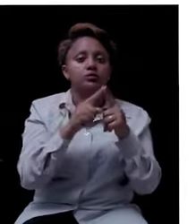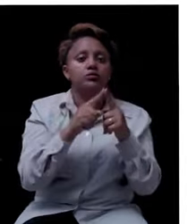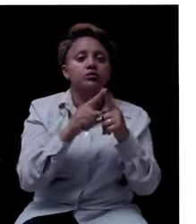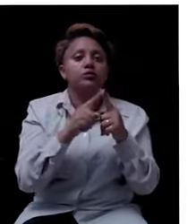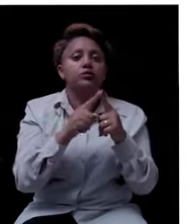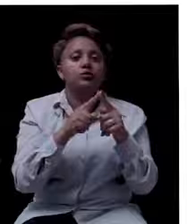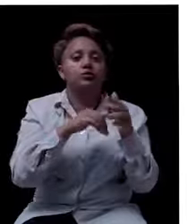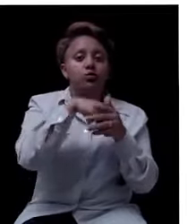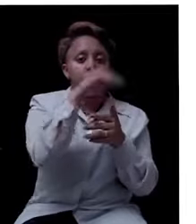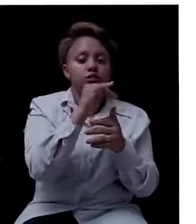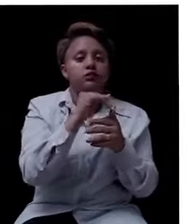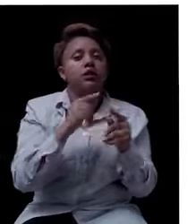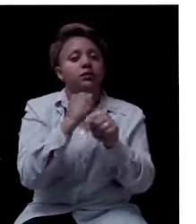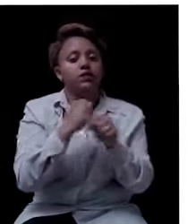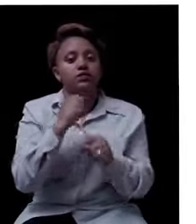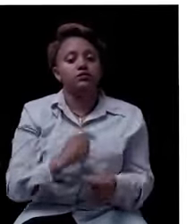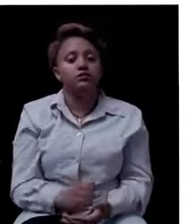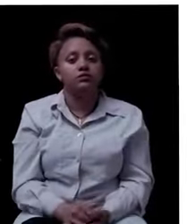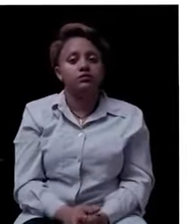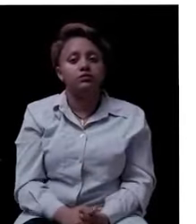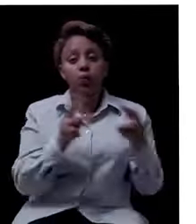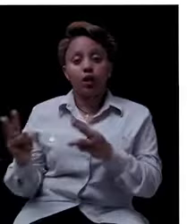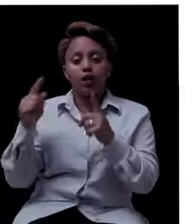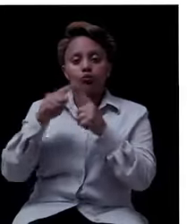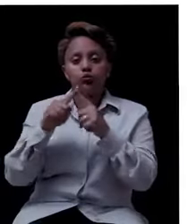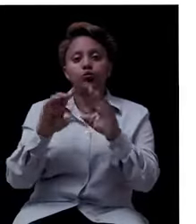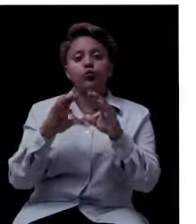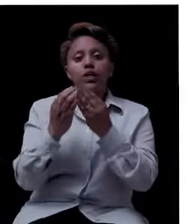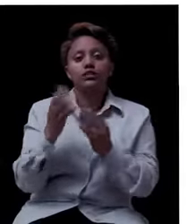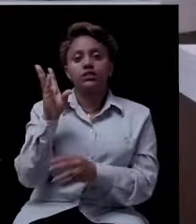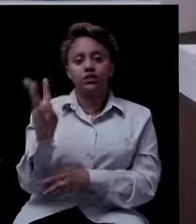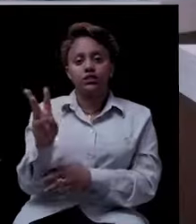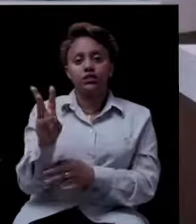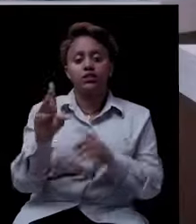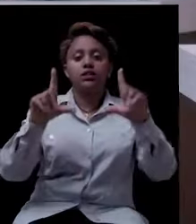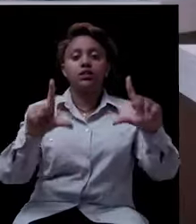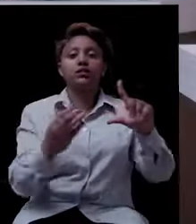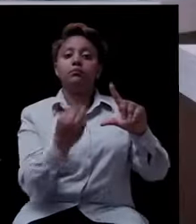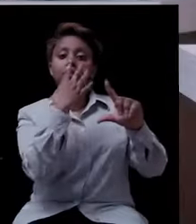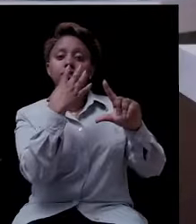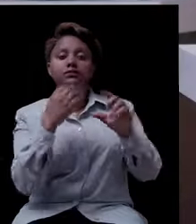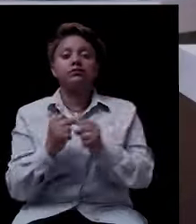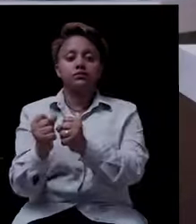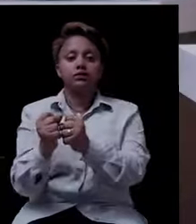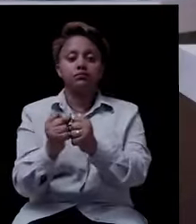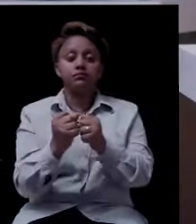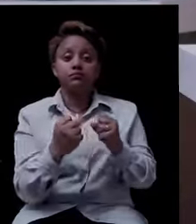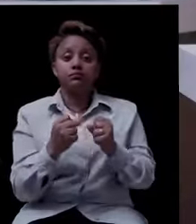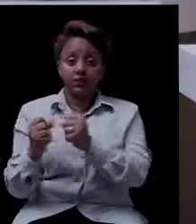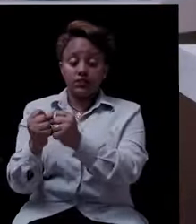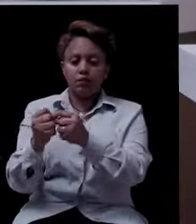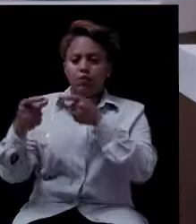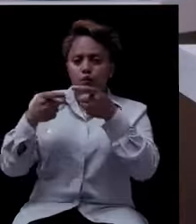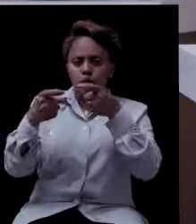forensic application. Welcome to Lesson 6, Embedded Systems. Embedded system is a controller with